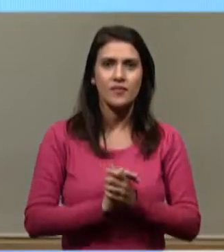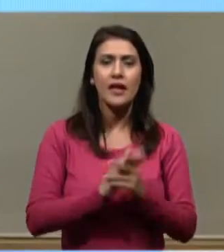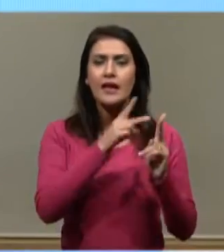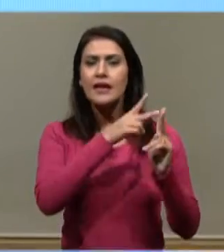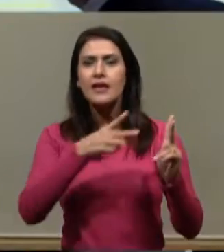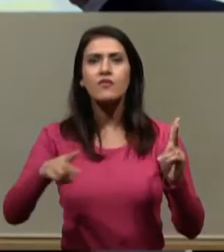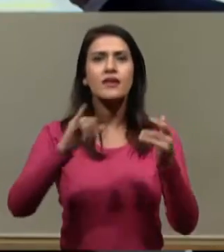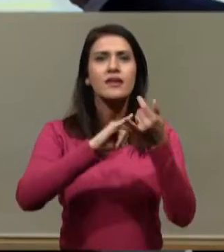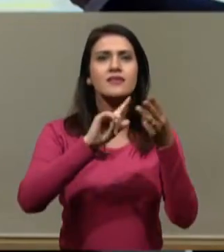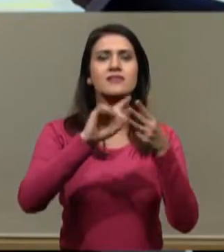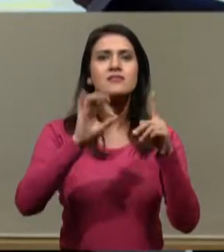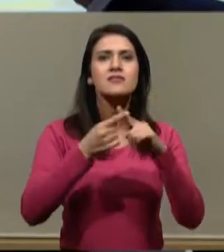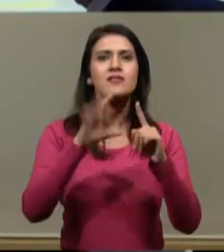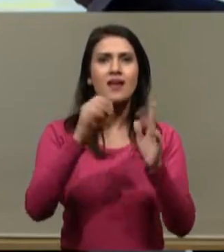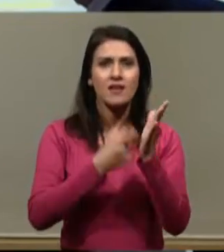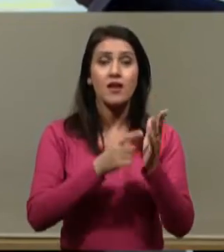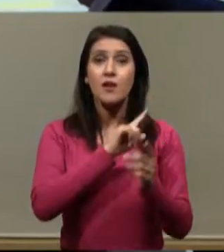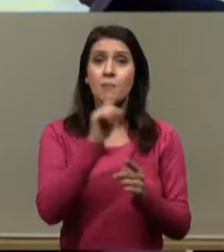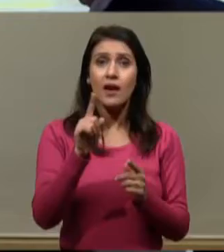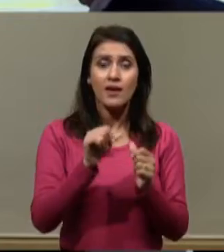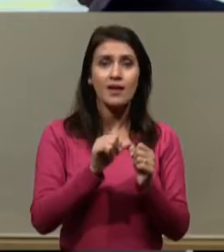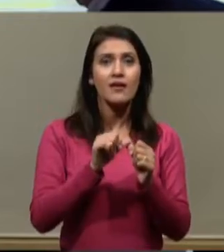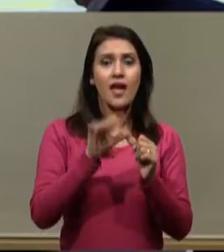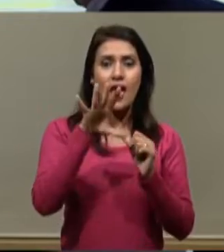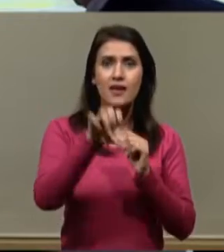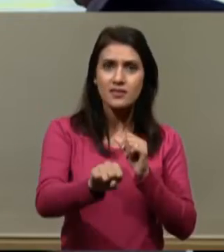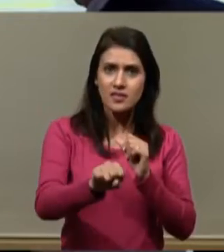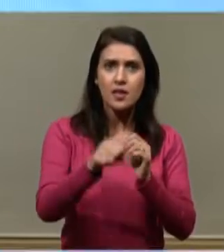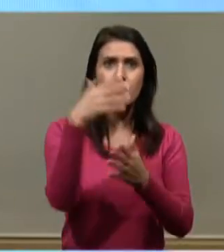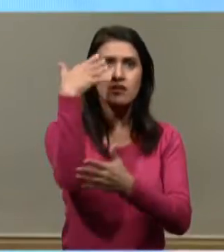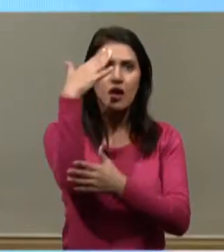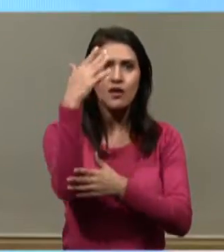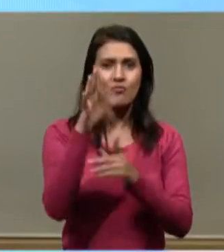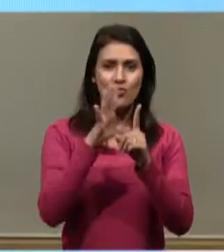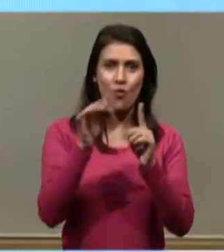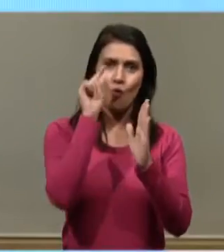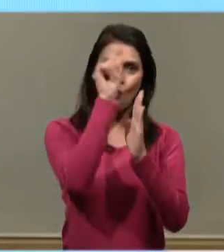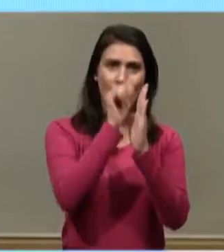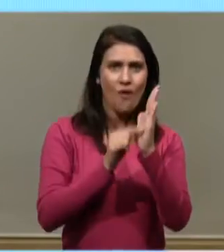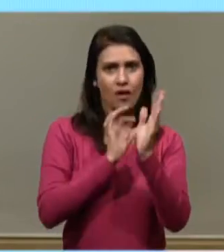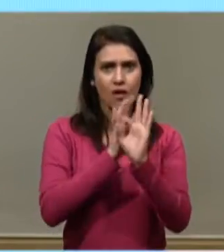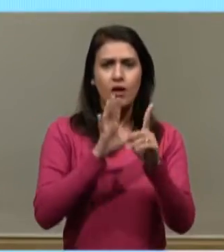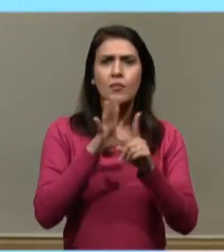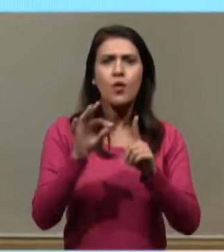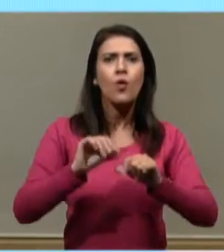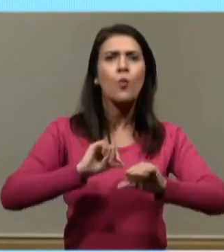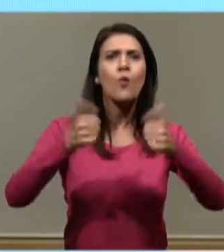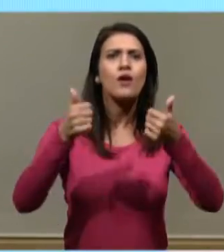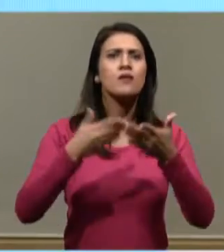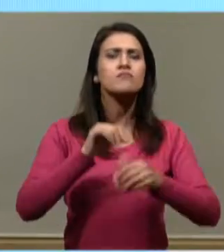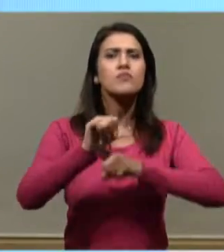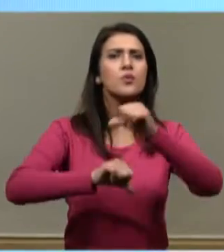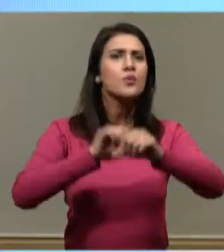sectors. Why have all those accessibility standards and requirements not been enacted till more recently, right? We now see a